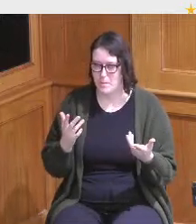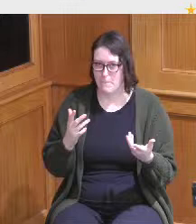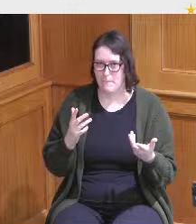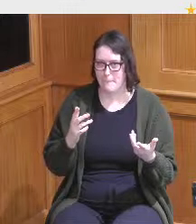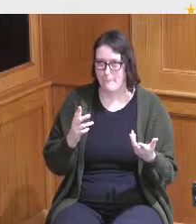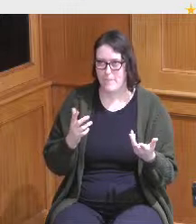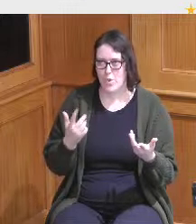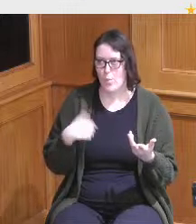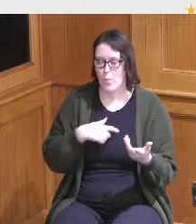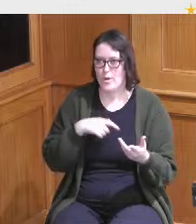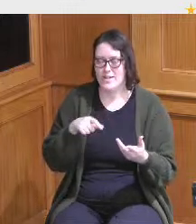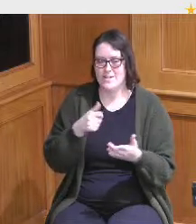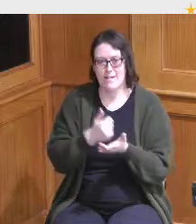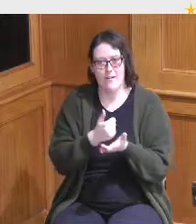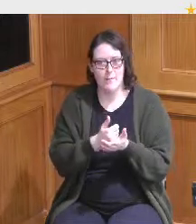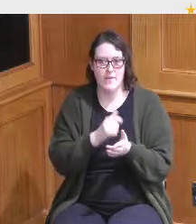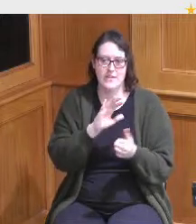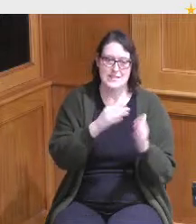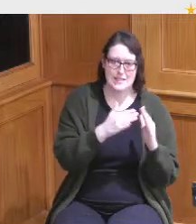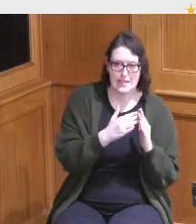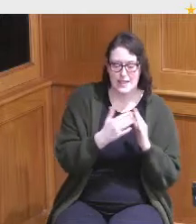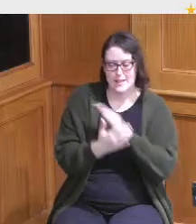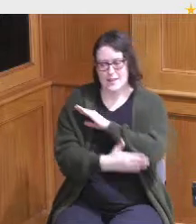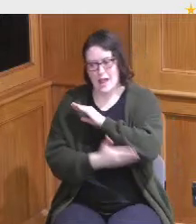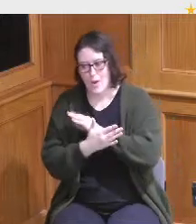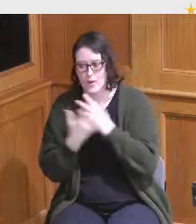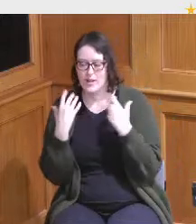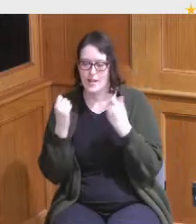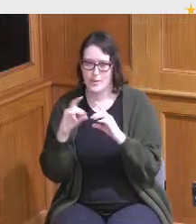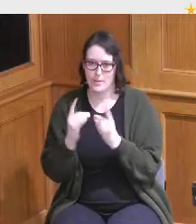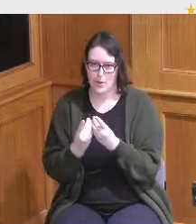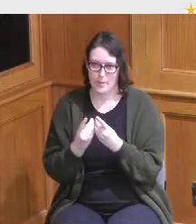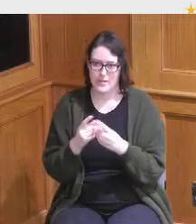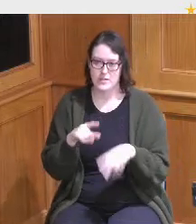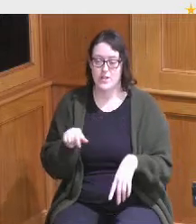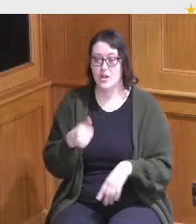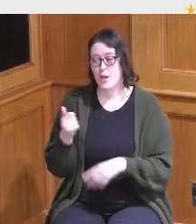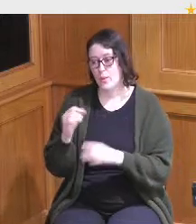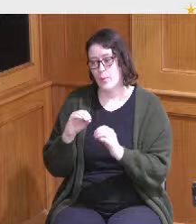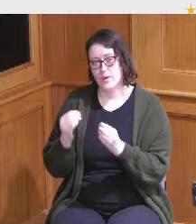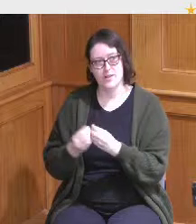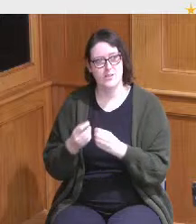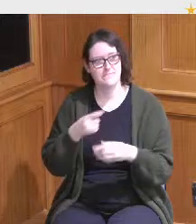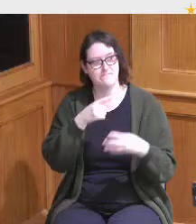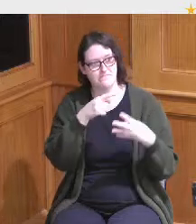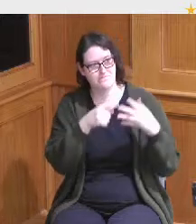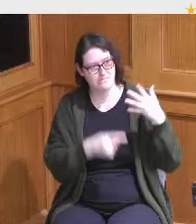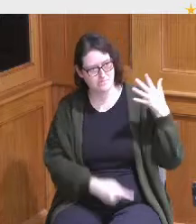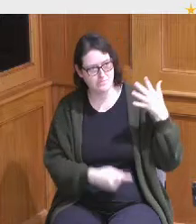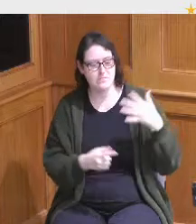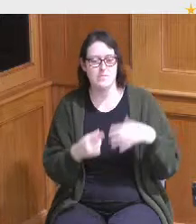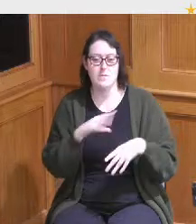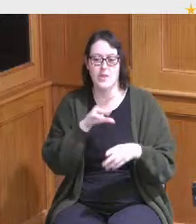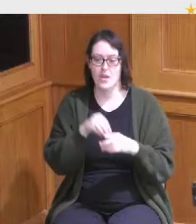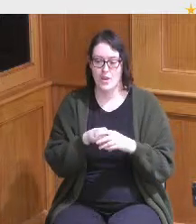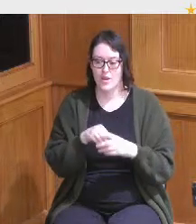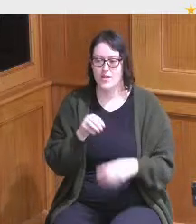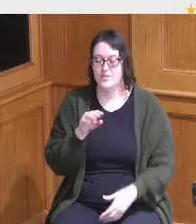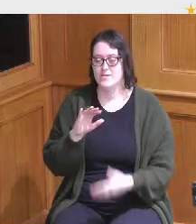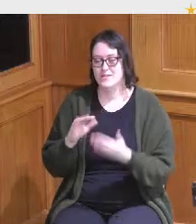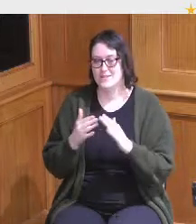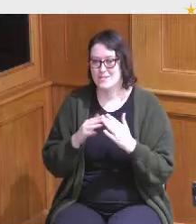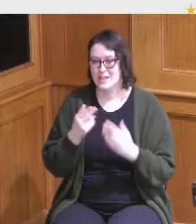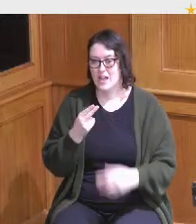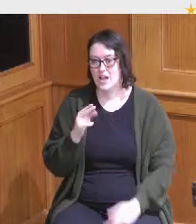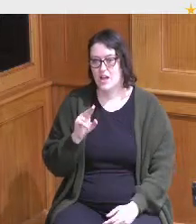is without the help of the city and county health departments, as well as the other organizations that are listed up on this slide, including Cincinnati Metropolitan Housing